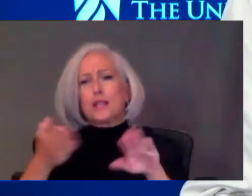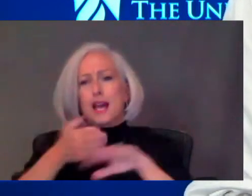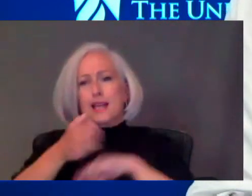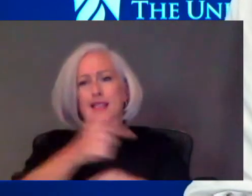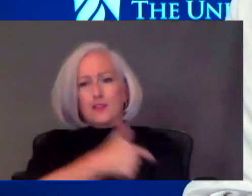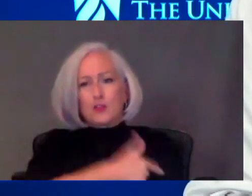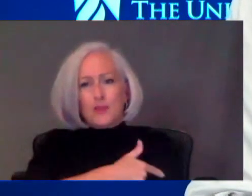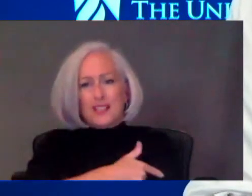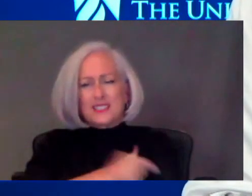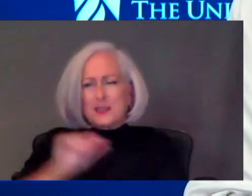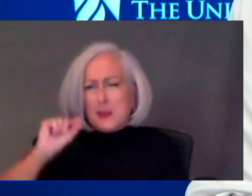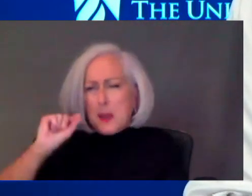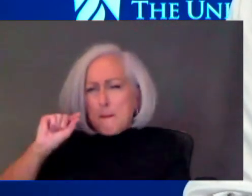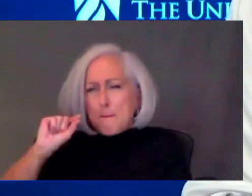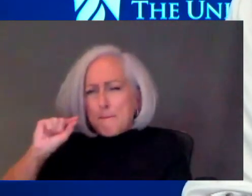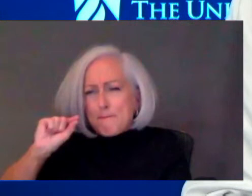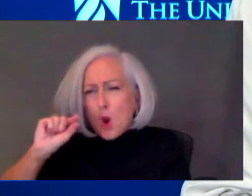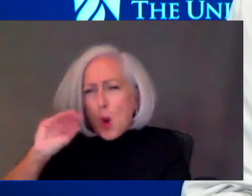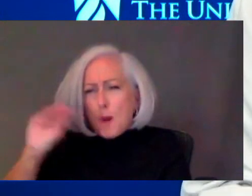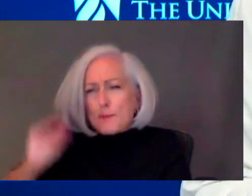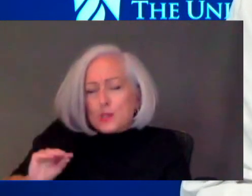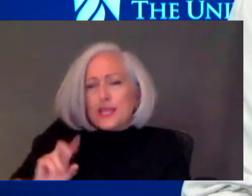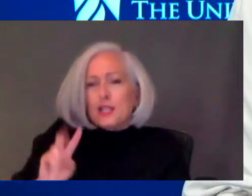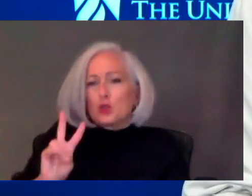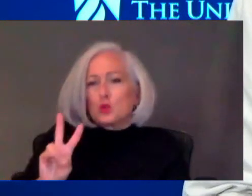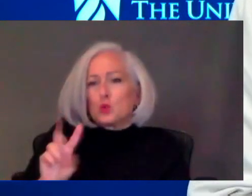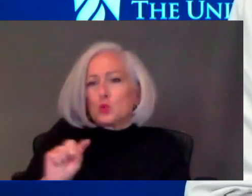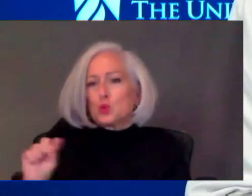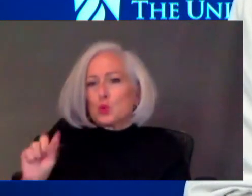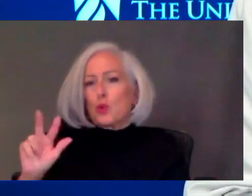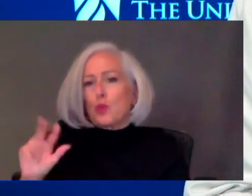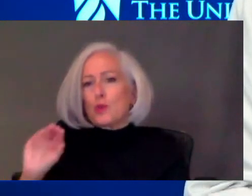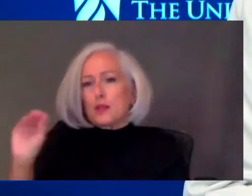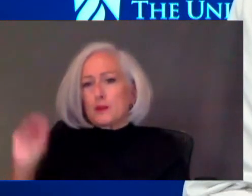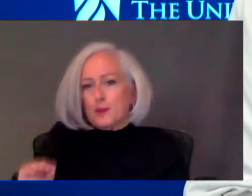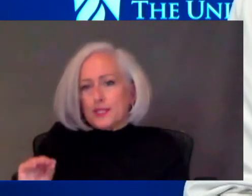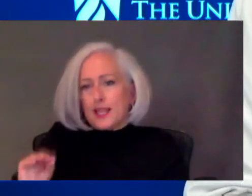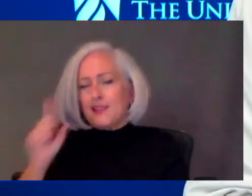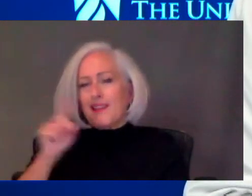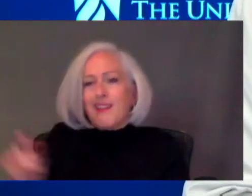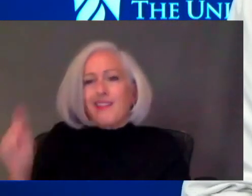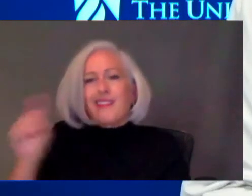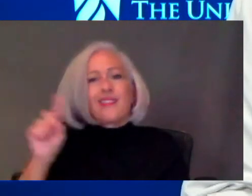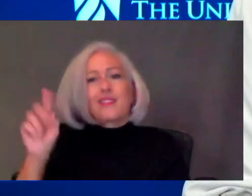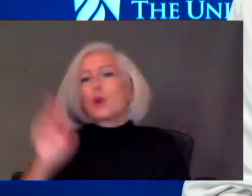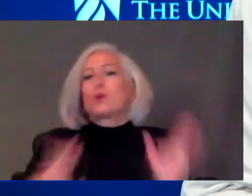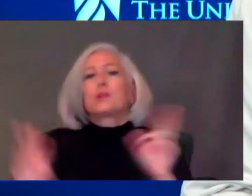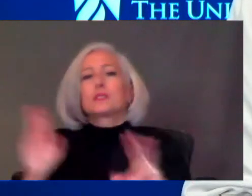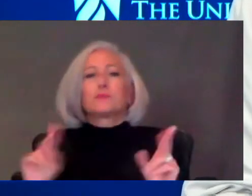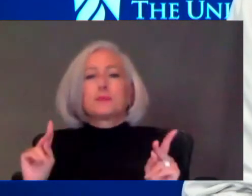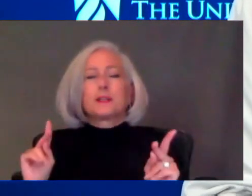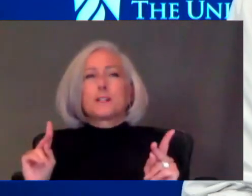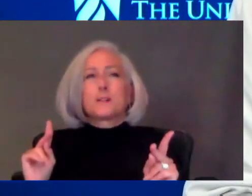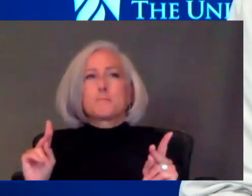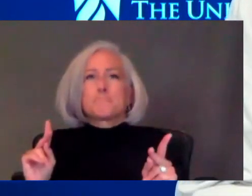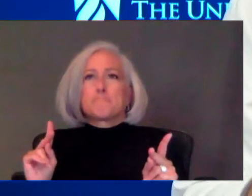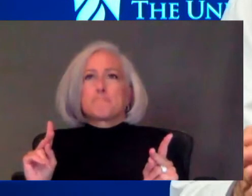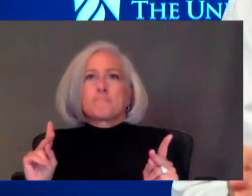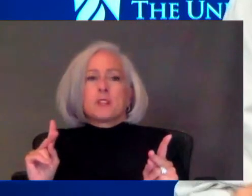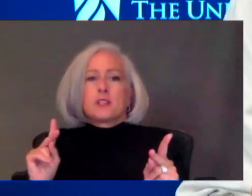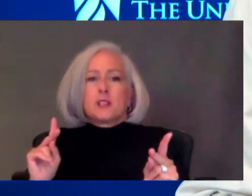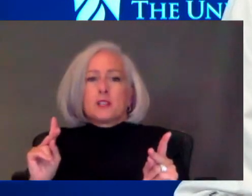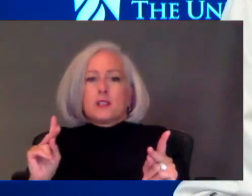severe diabetes out of control with heart failure and with emphysema, like a combination like that. And so that's the patients